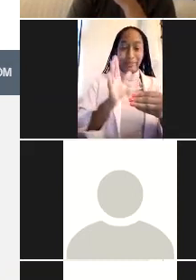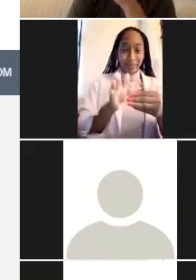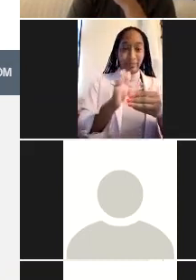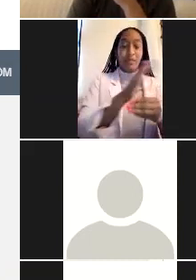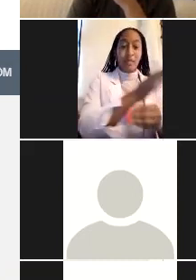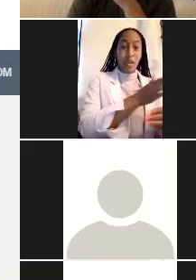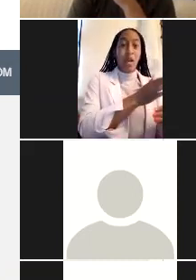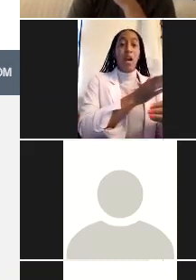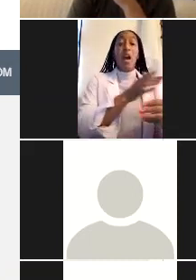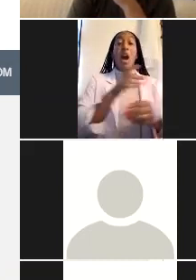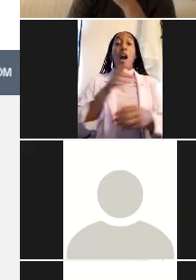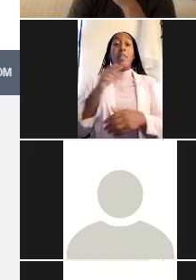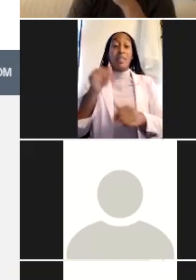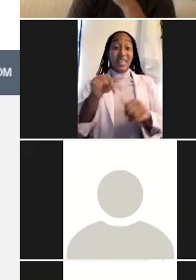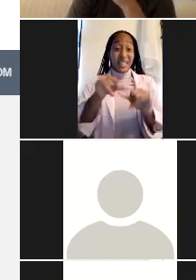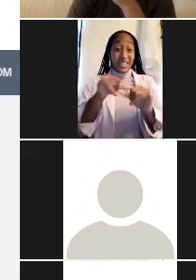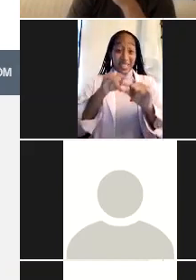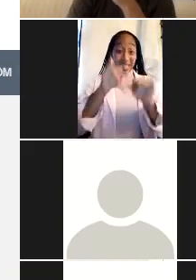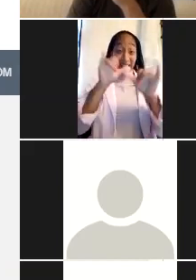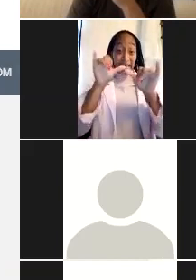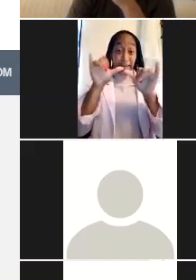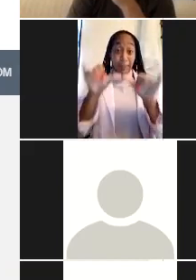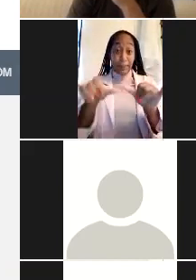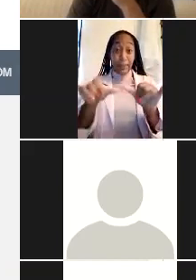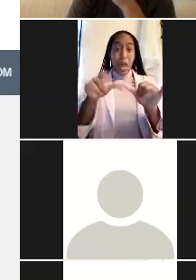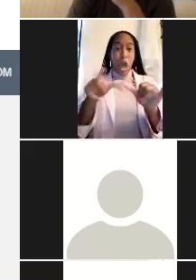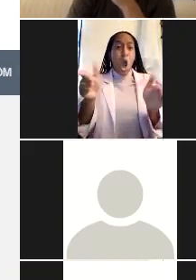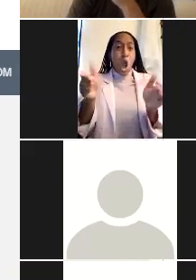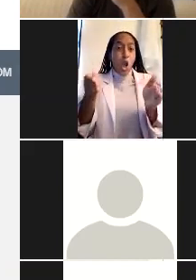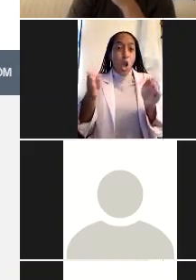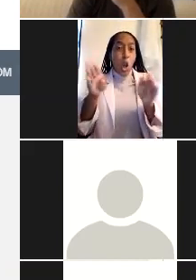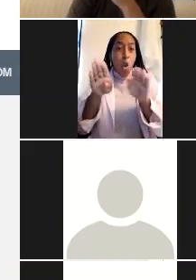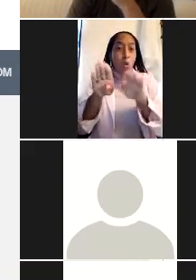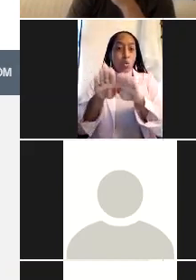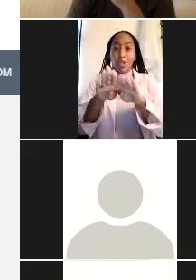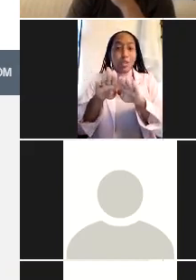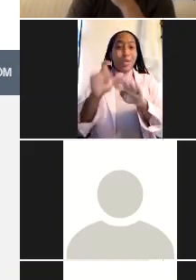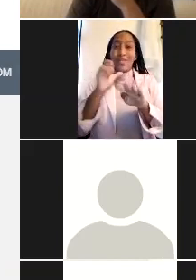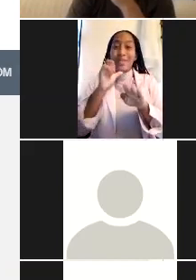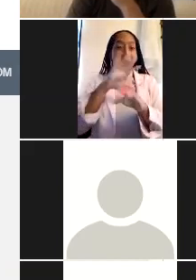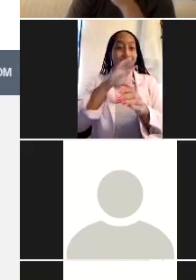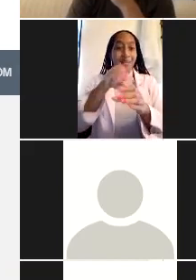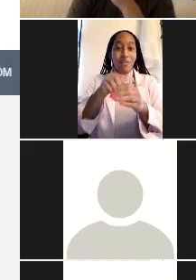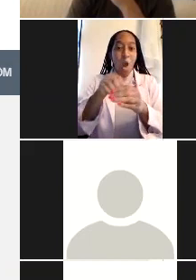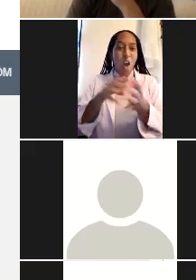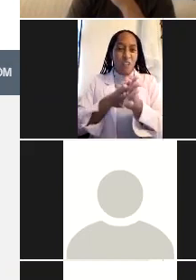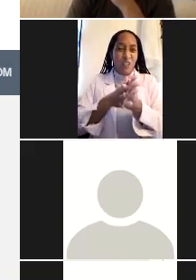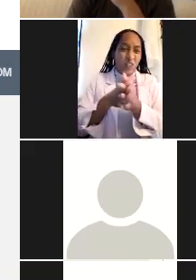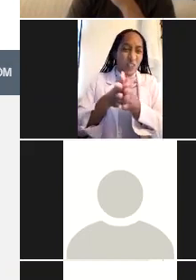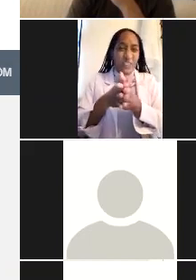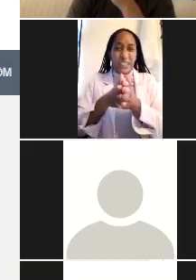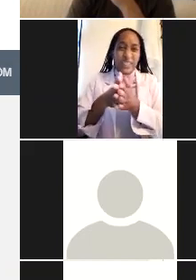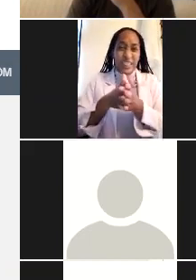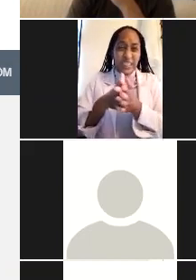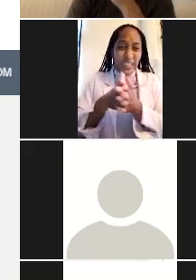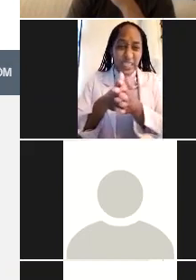don't have the interference of things like friction or these forces where, energy is dissipated